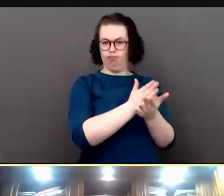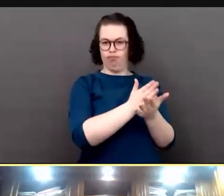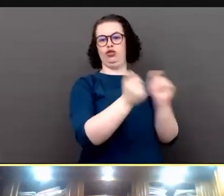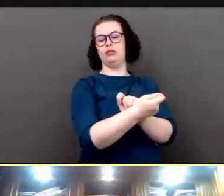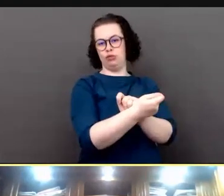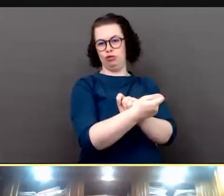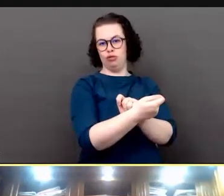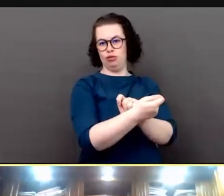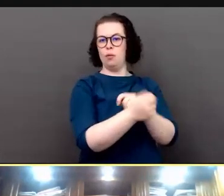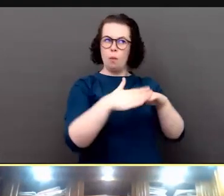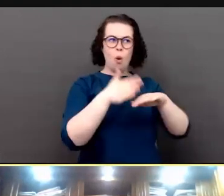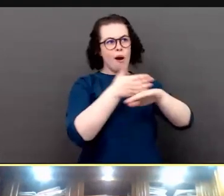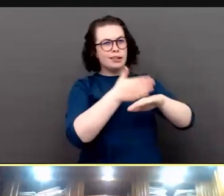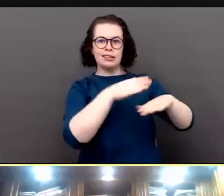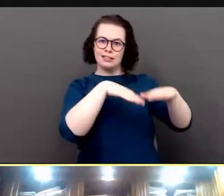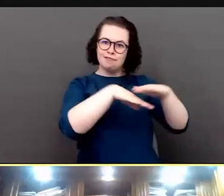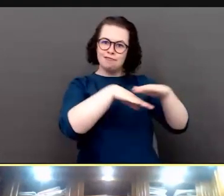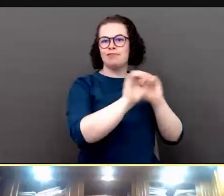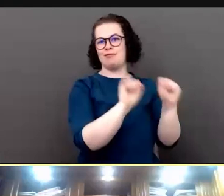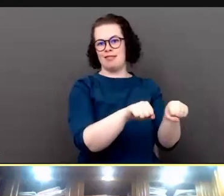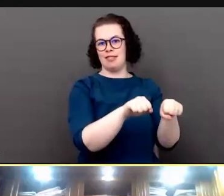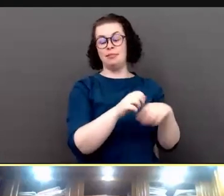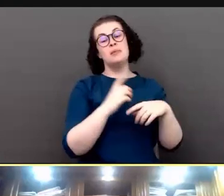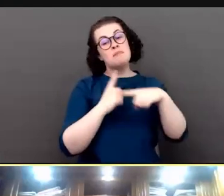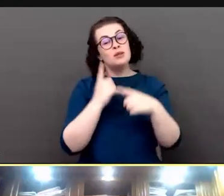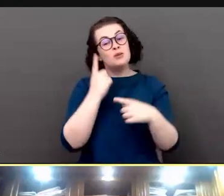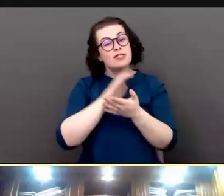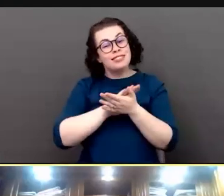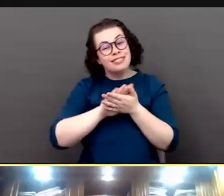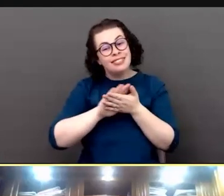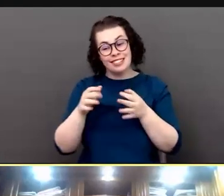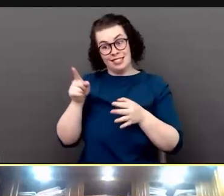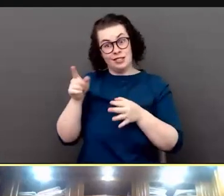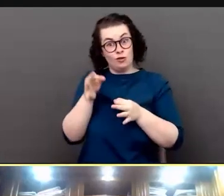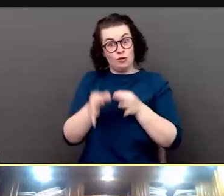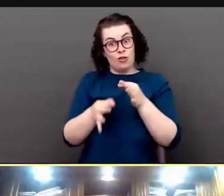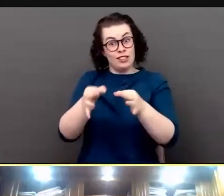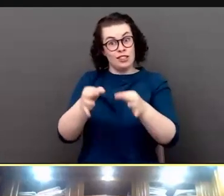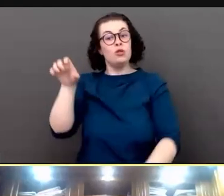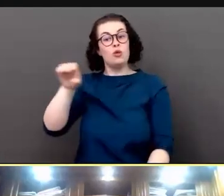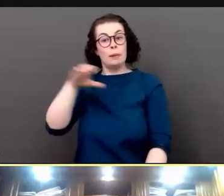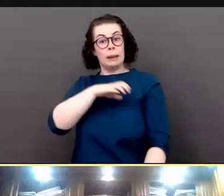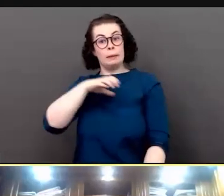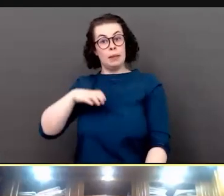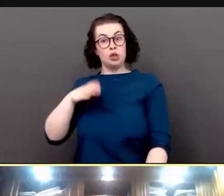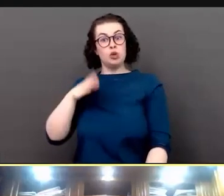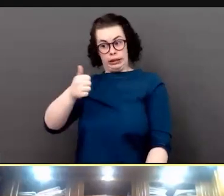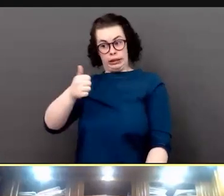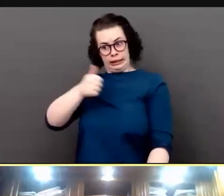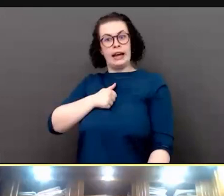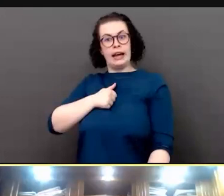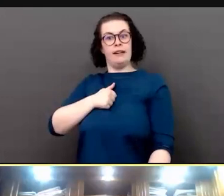one nice element of the strategy is that the Commission proposes to lead by example in its buildings and